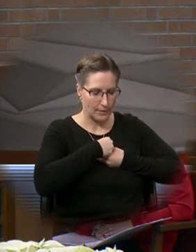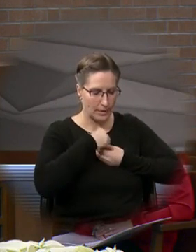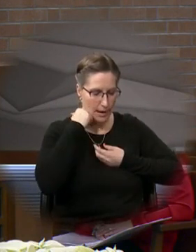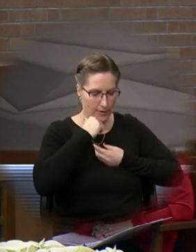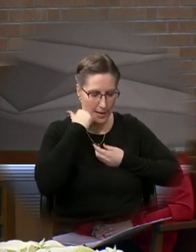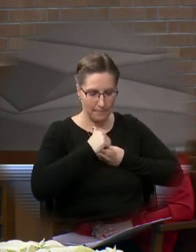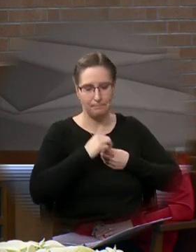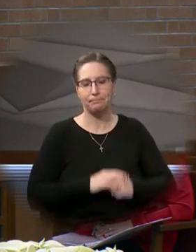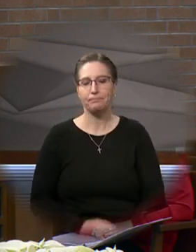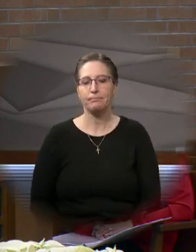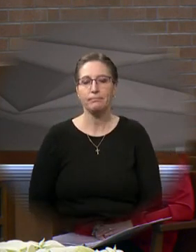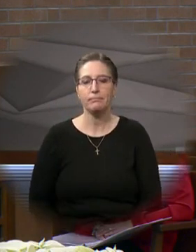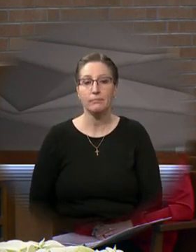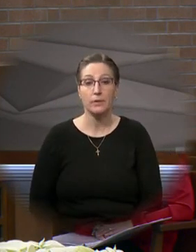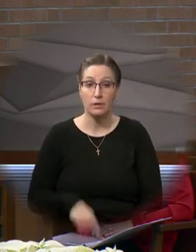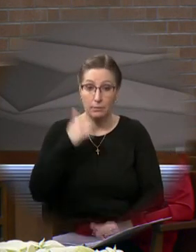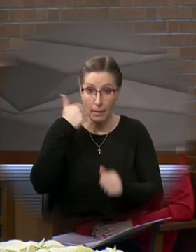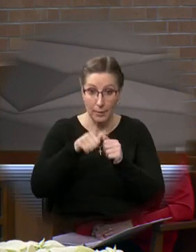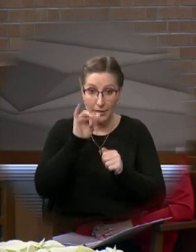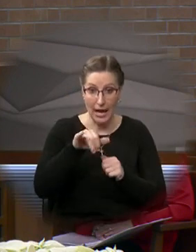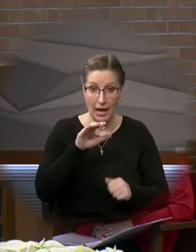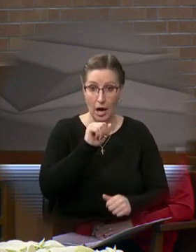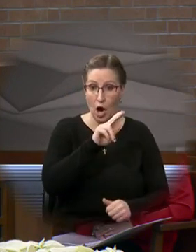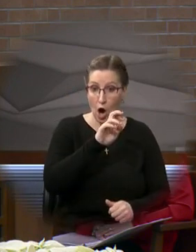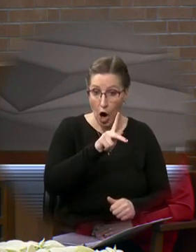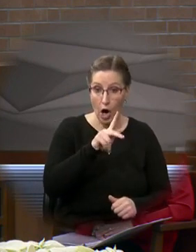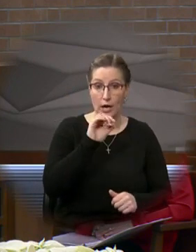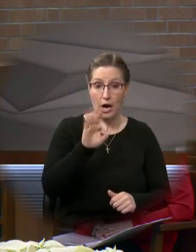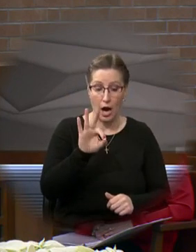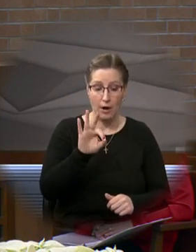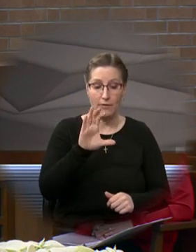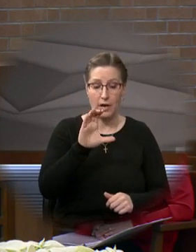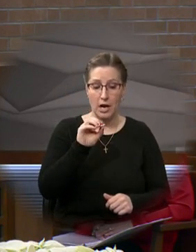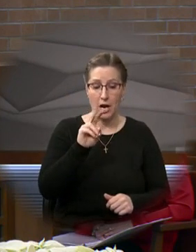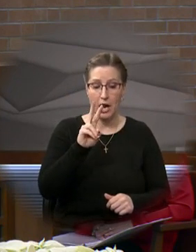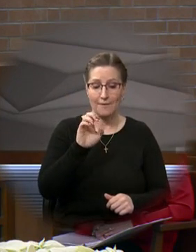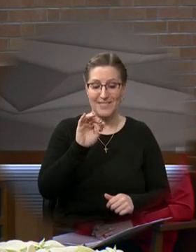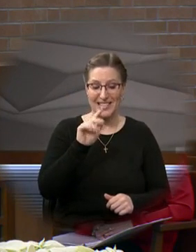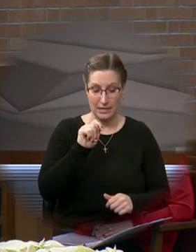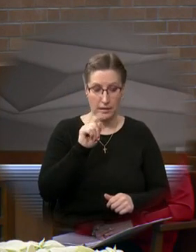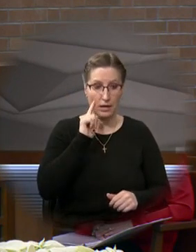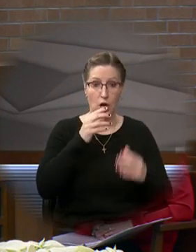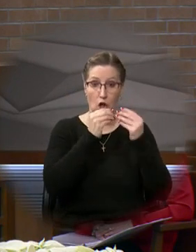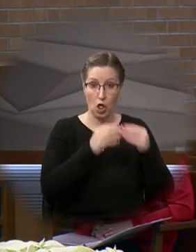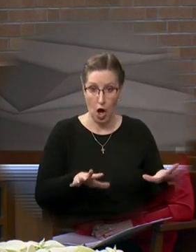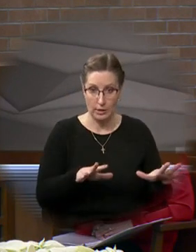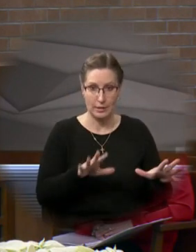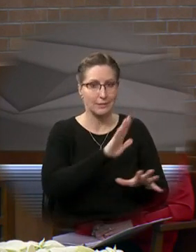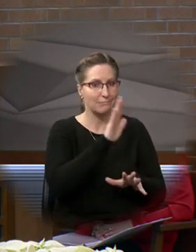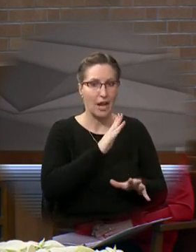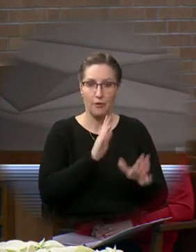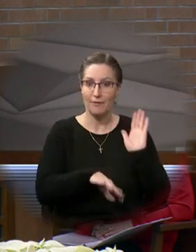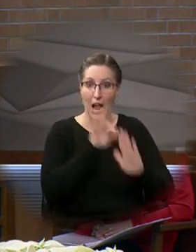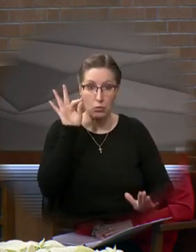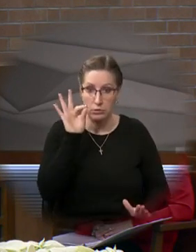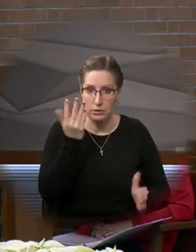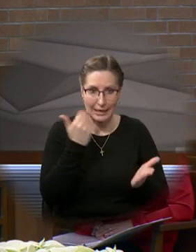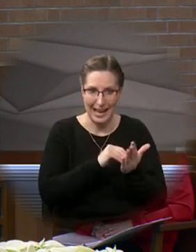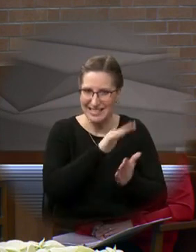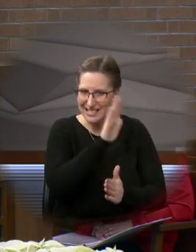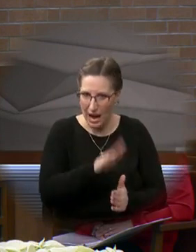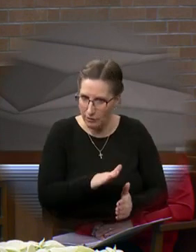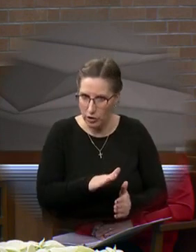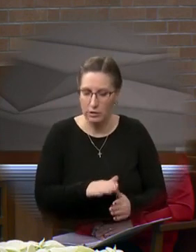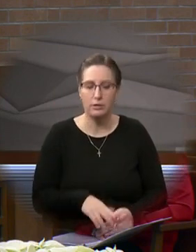I mentioned before that the Ark of the Covenant was lost in the Babylonian invasion and never recovered. But there was